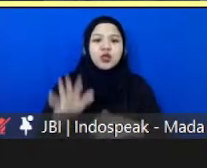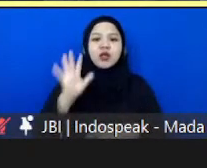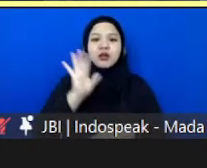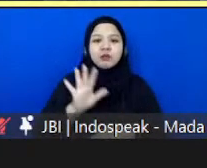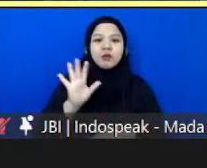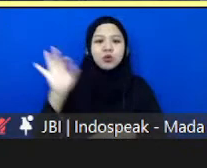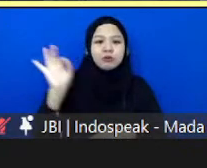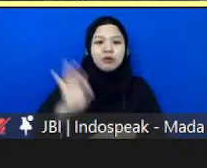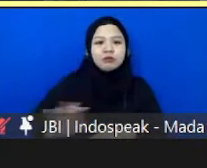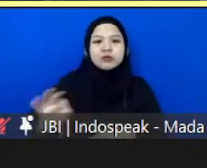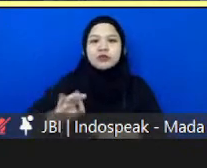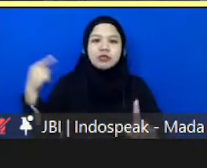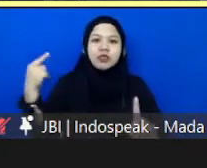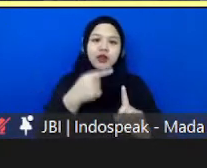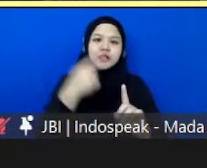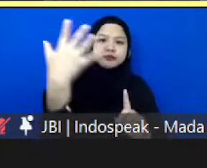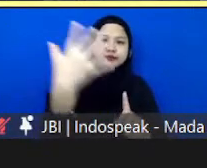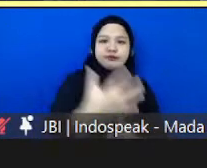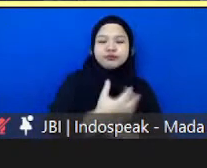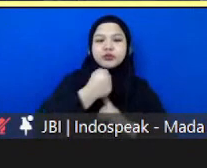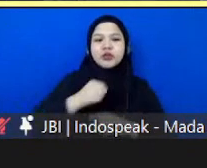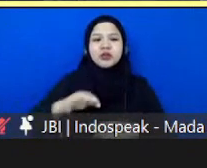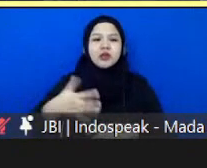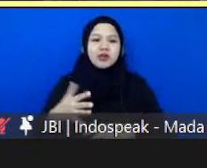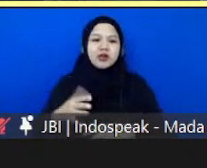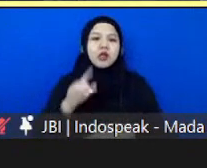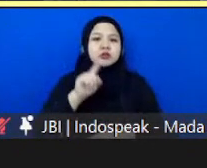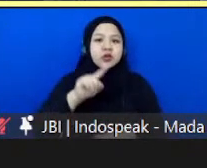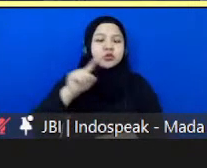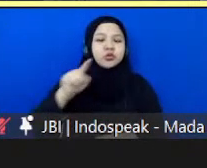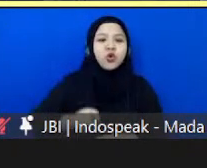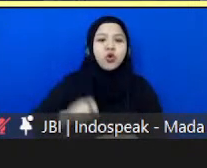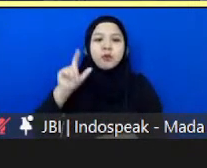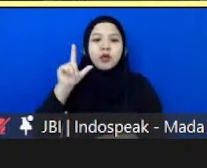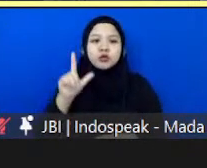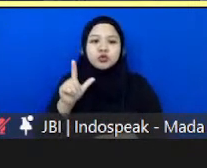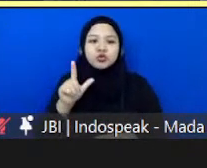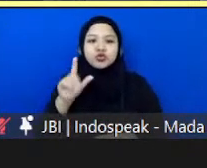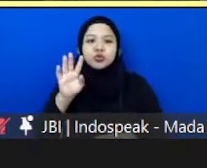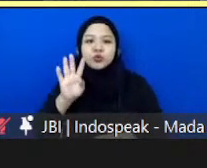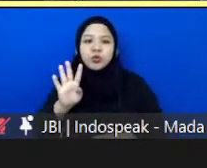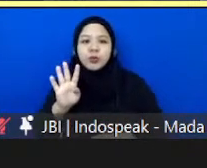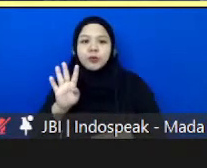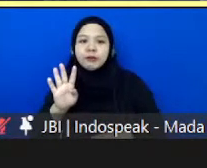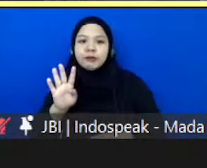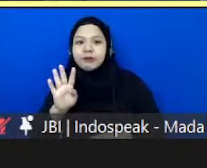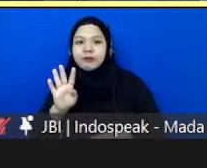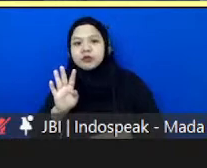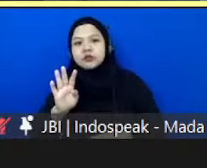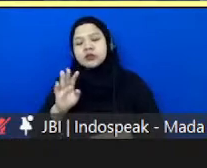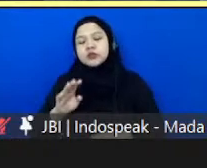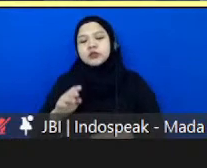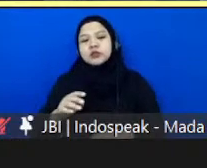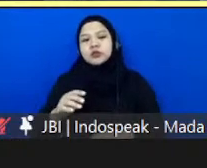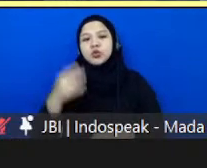the target with an average of 1.74 per 1,000 population per week.